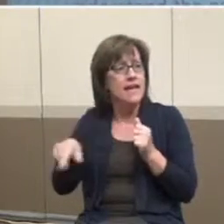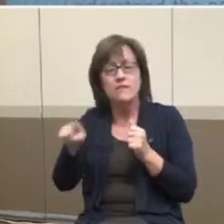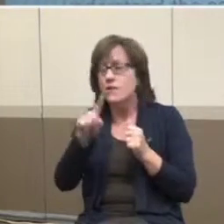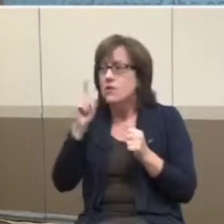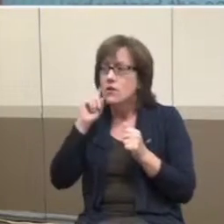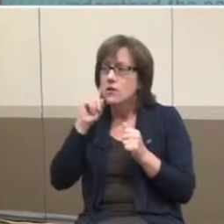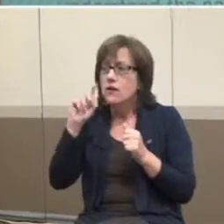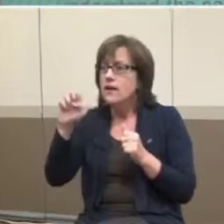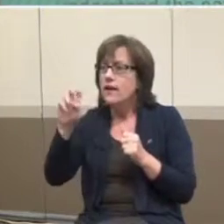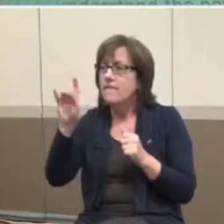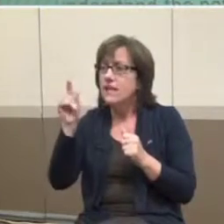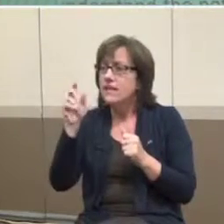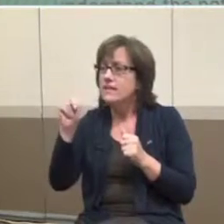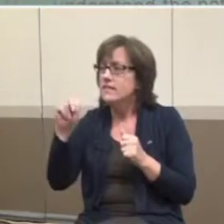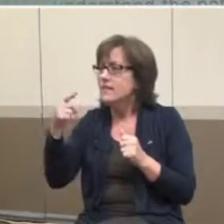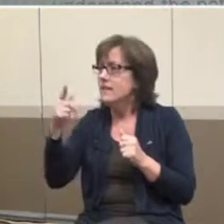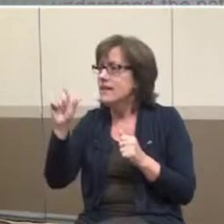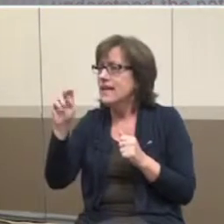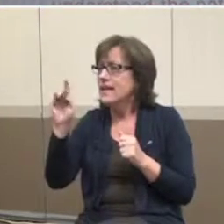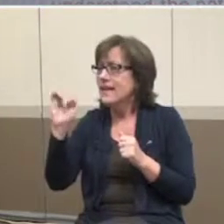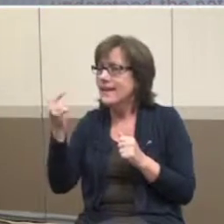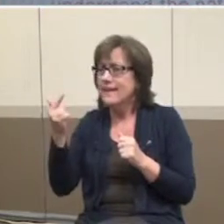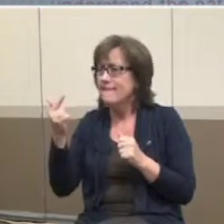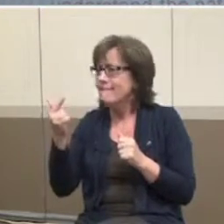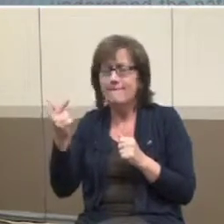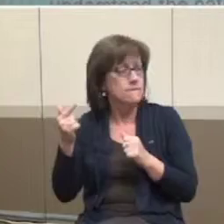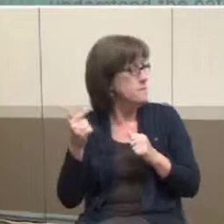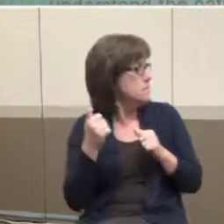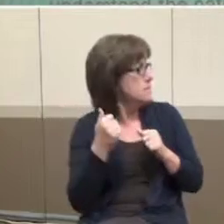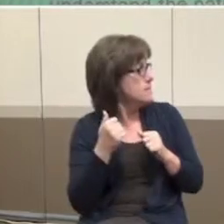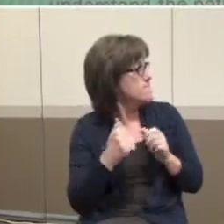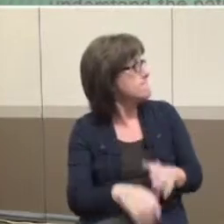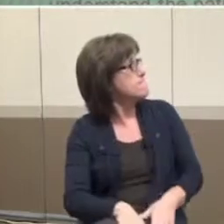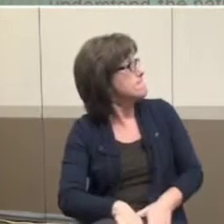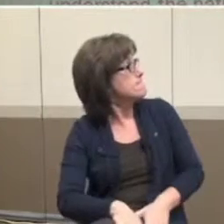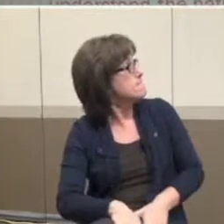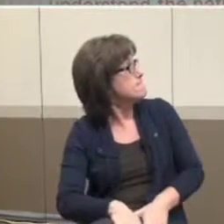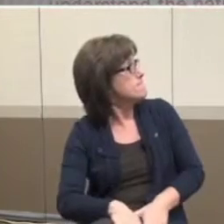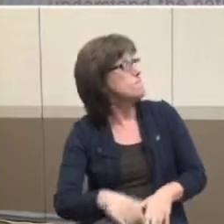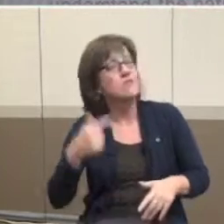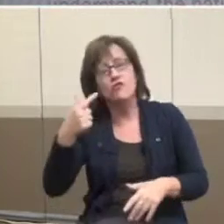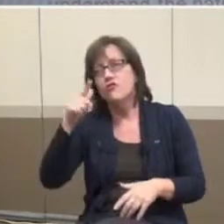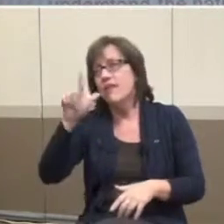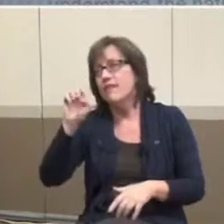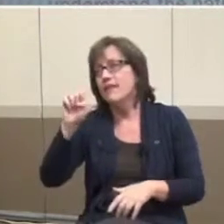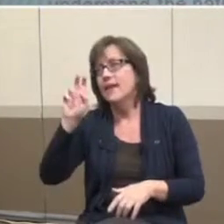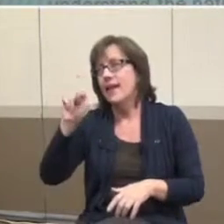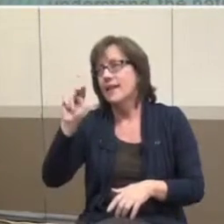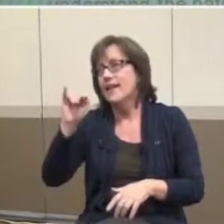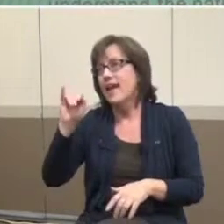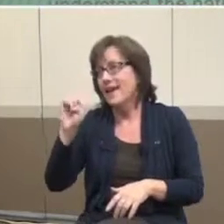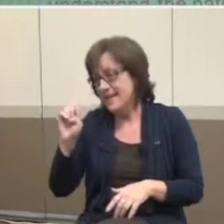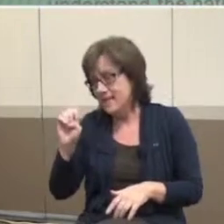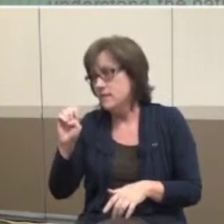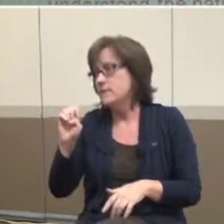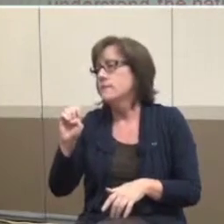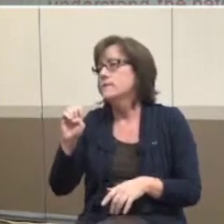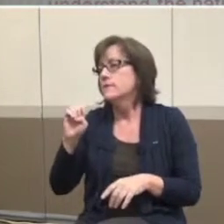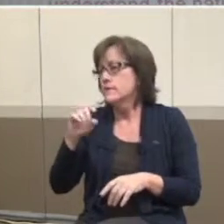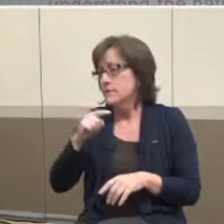anyone in the room heard of Evelyn Glennie? Okay, some of you have. I see a few hands here. Evelyn Glennie is